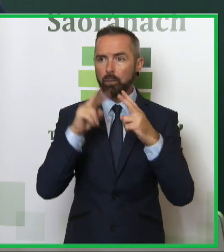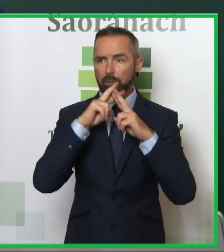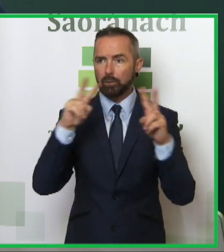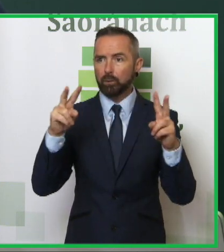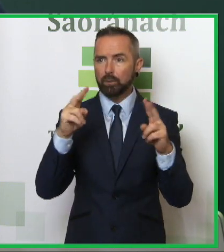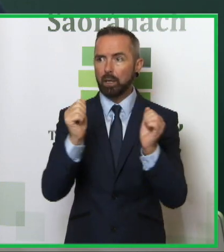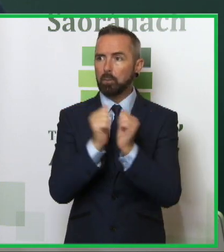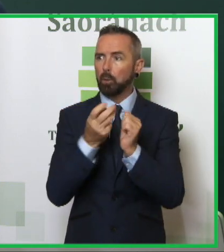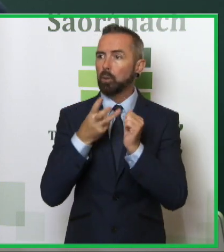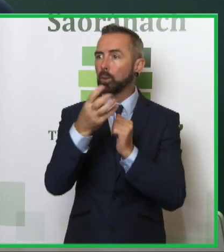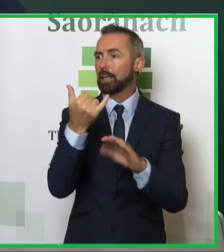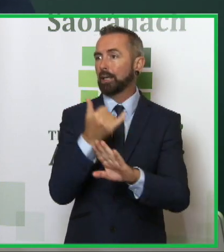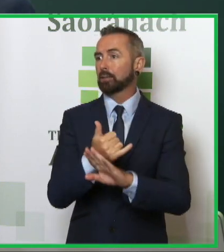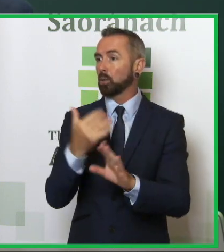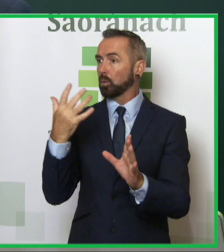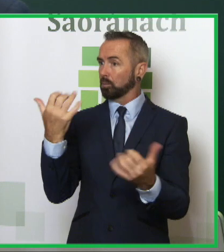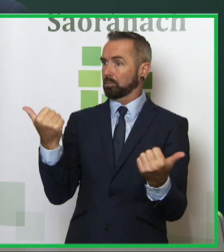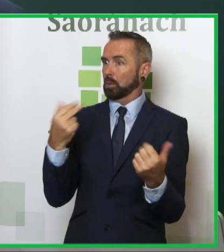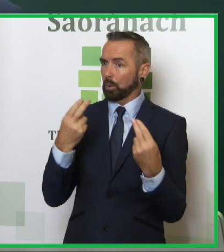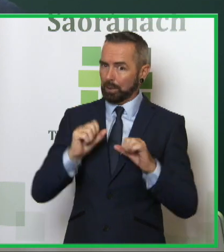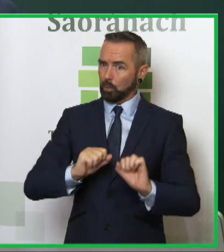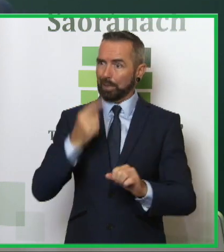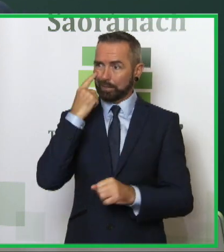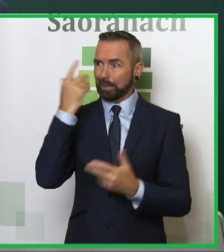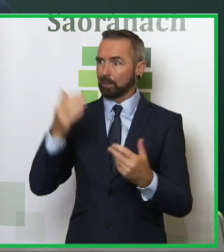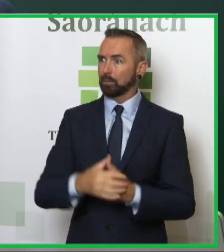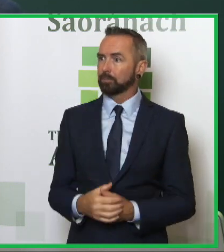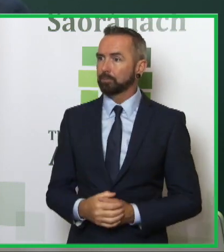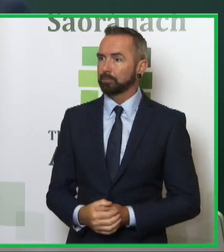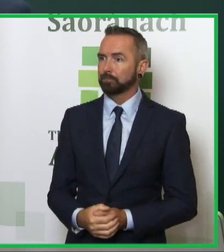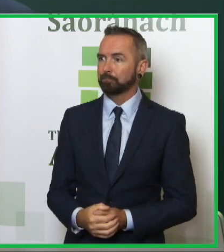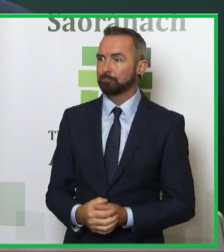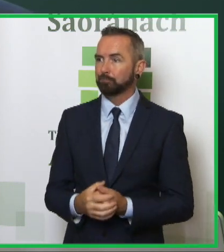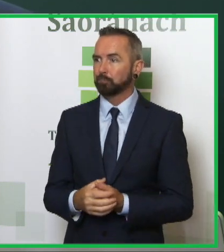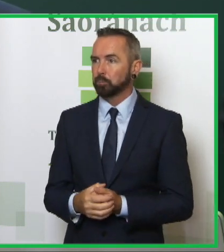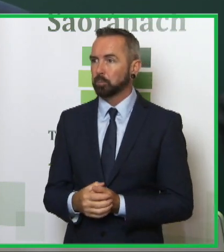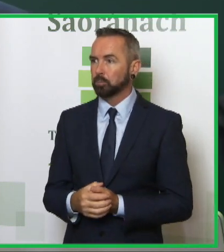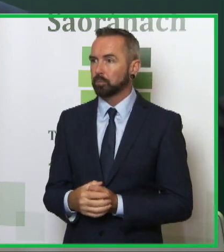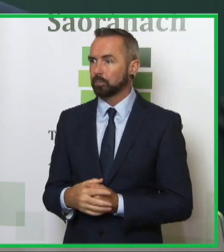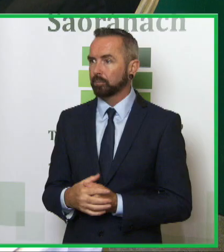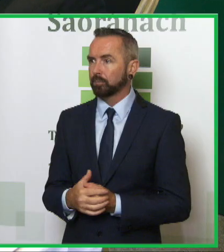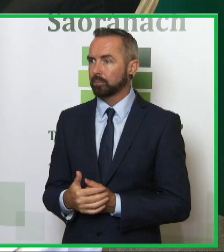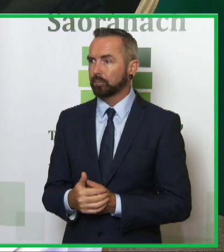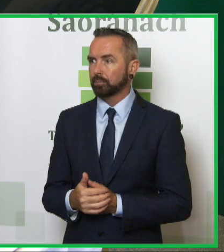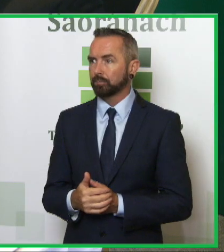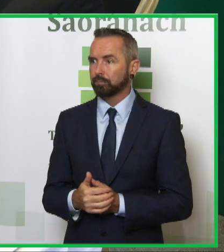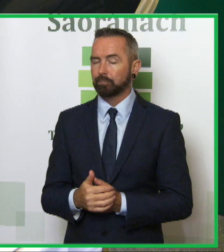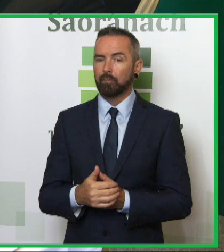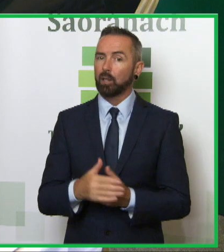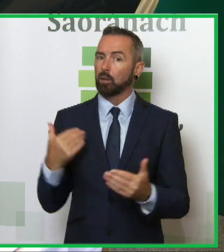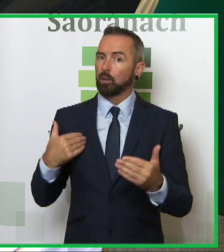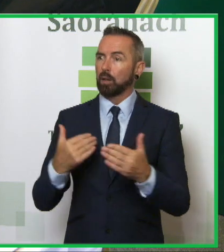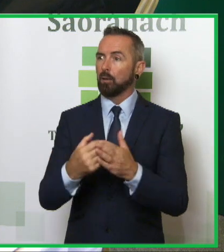the appropriate way to deal with cannabis. So we have to wait and see how that pans out. Okay, so far we have